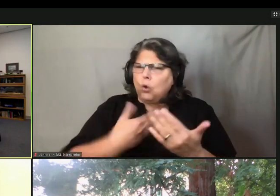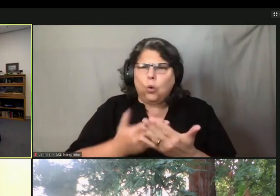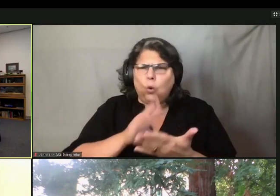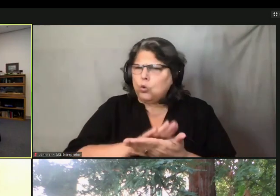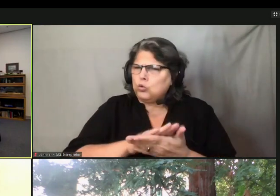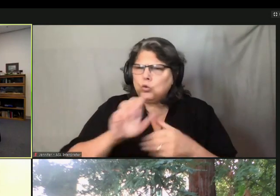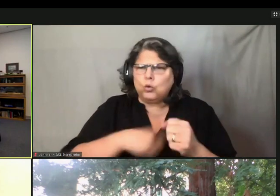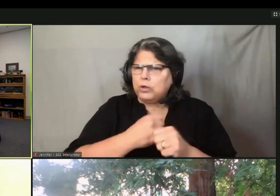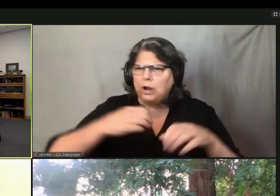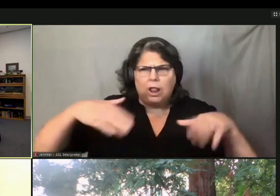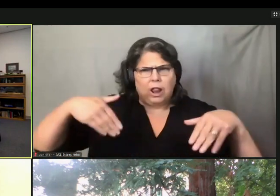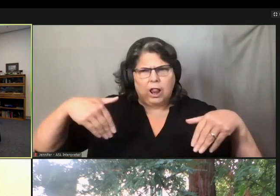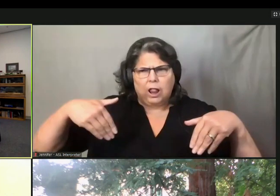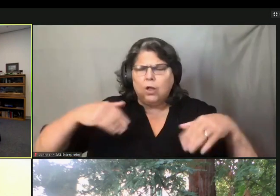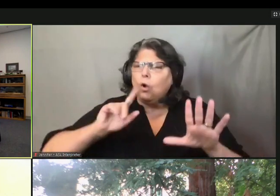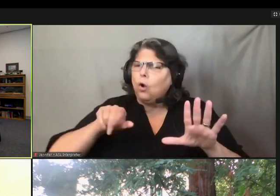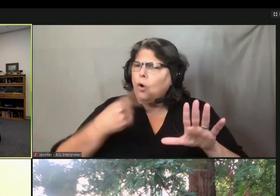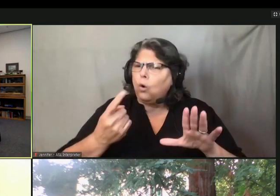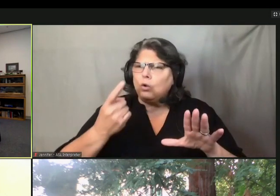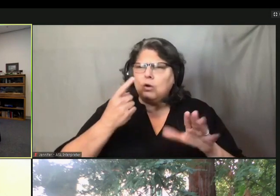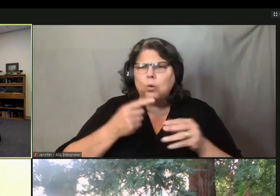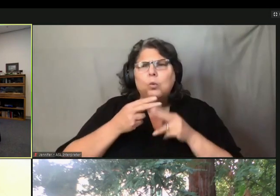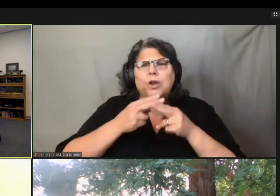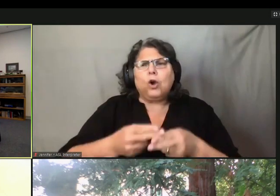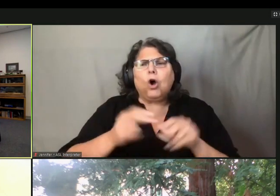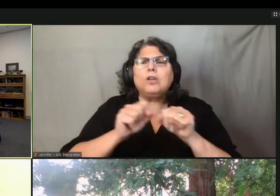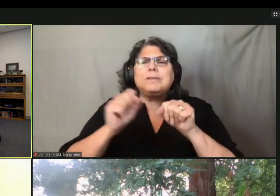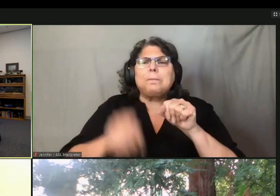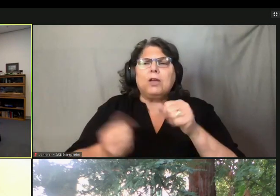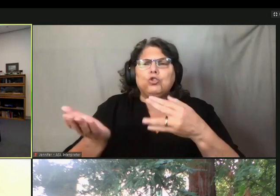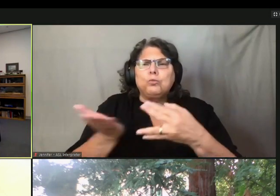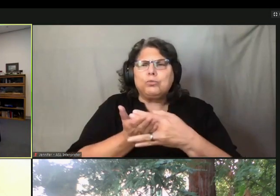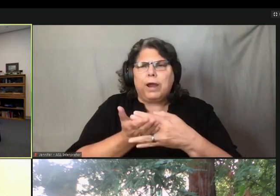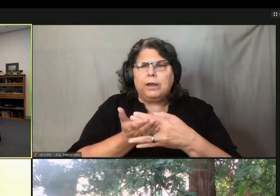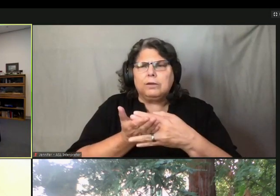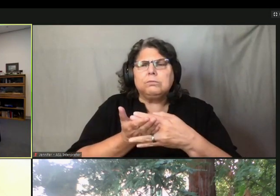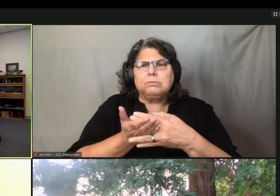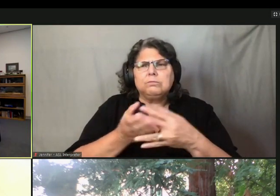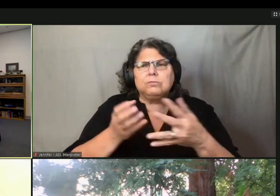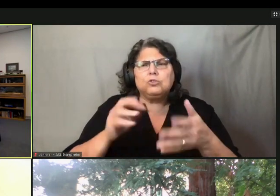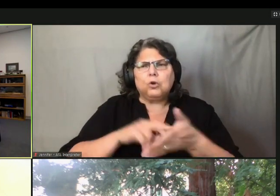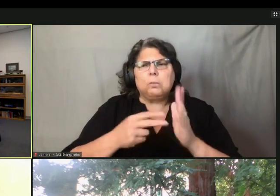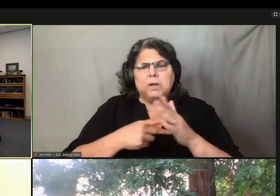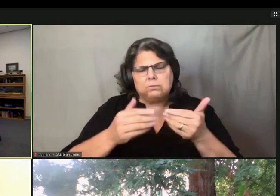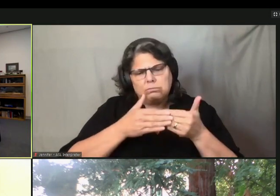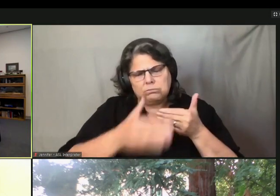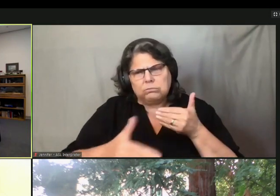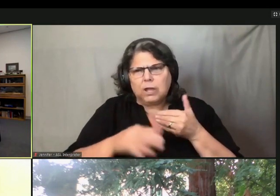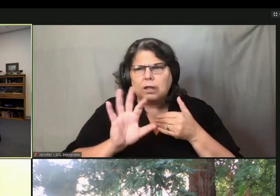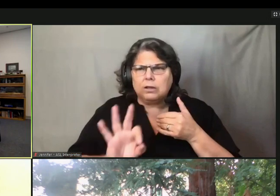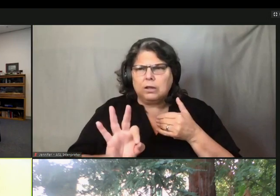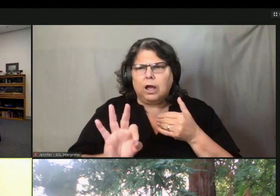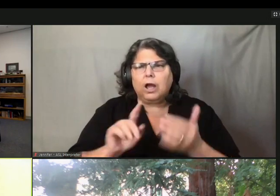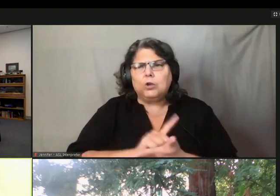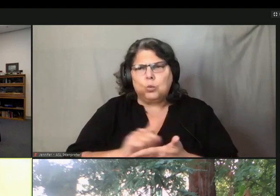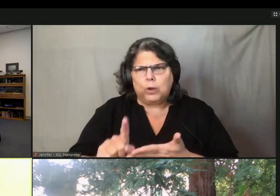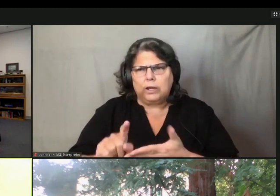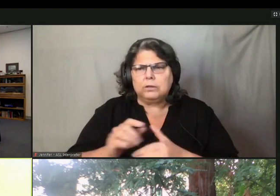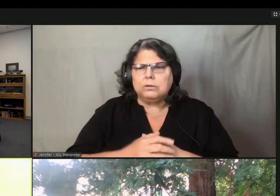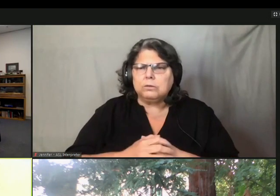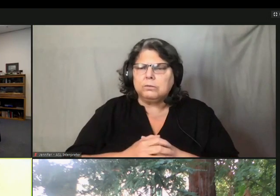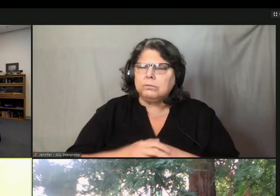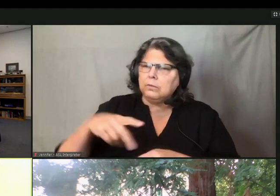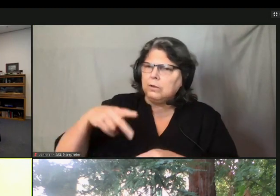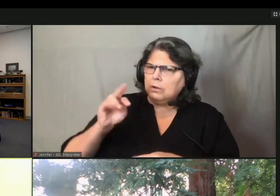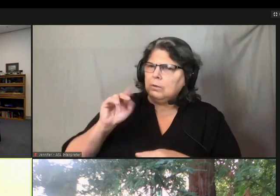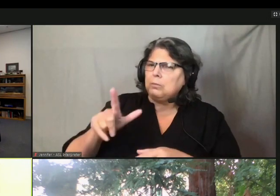it considering it for what we call the semester break, which is the next 9 weeks. Yeah, I believe there might be